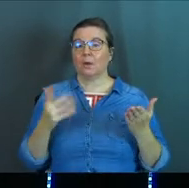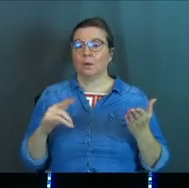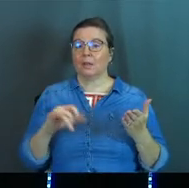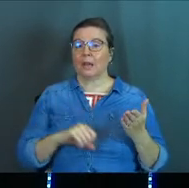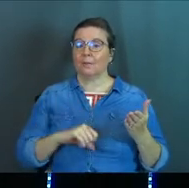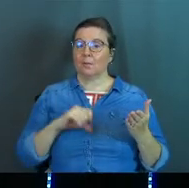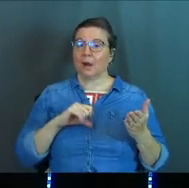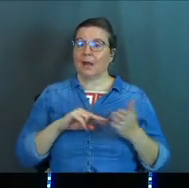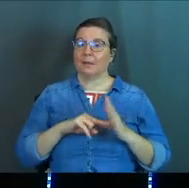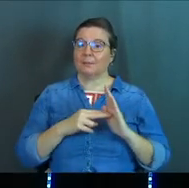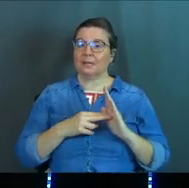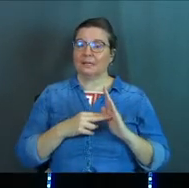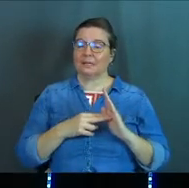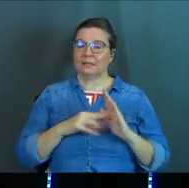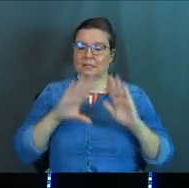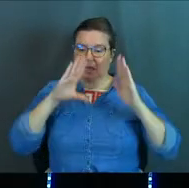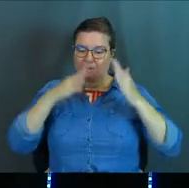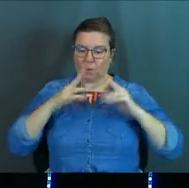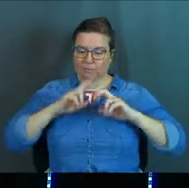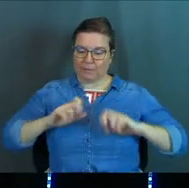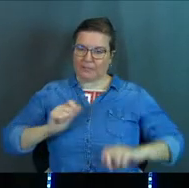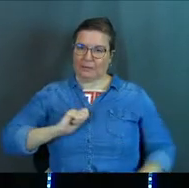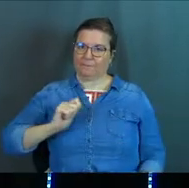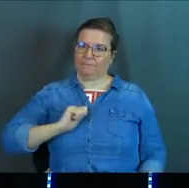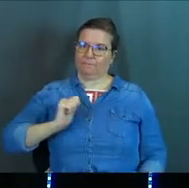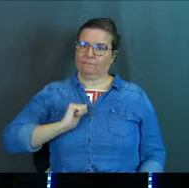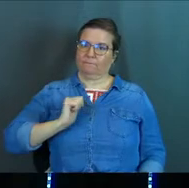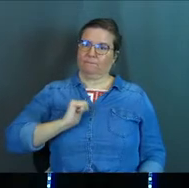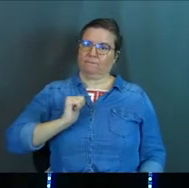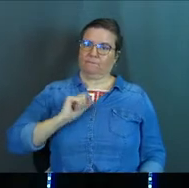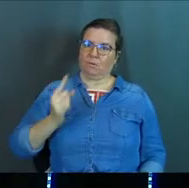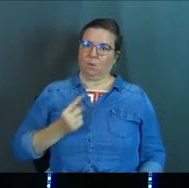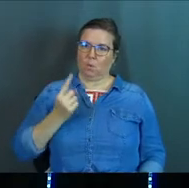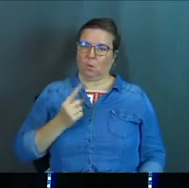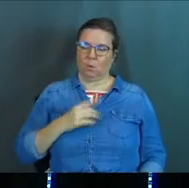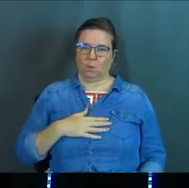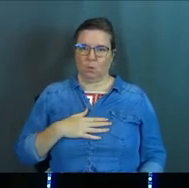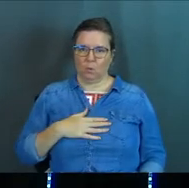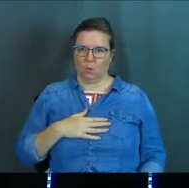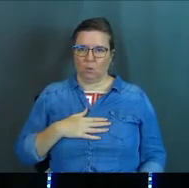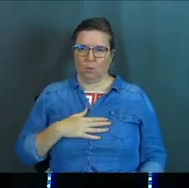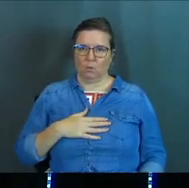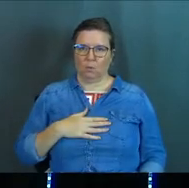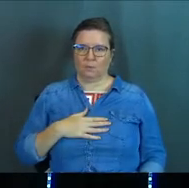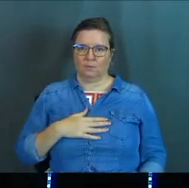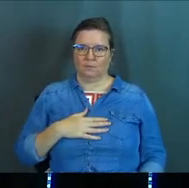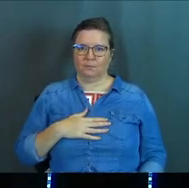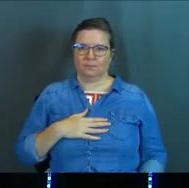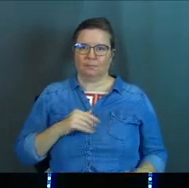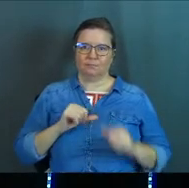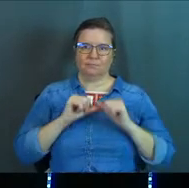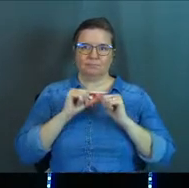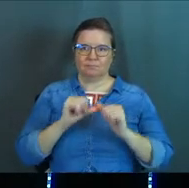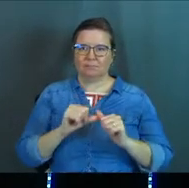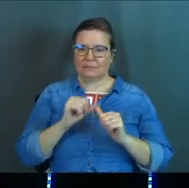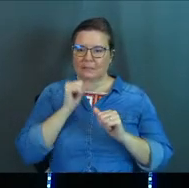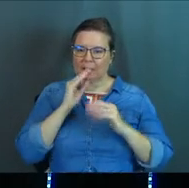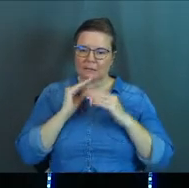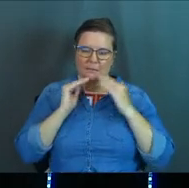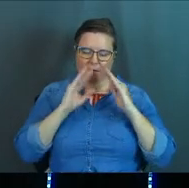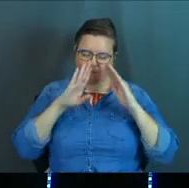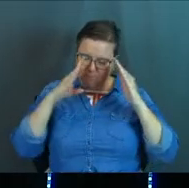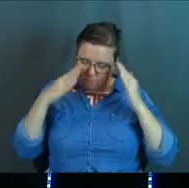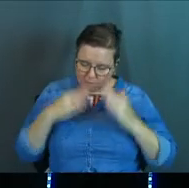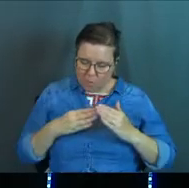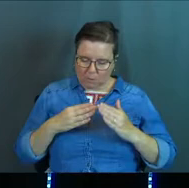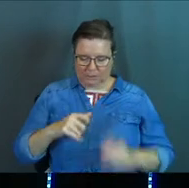you is that pride means a relentless focus on yourself, a sleepless, unsmiling, unhappy